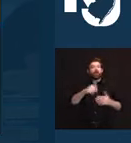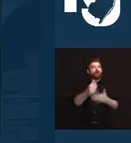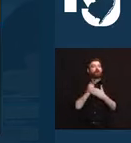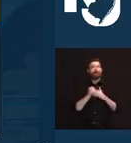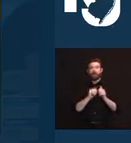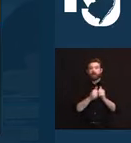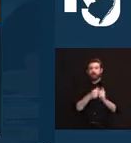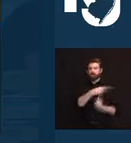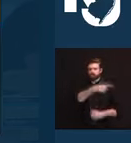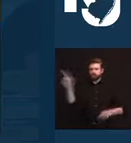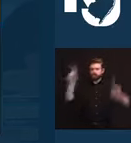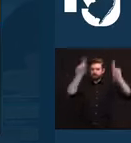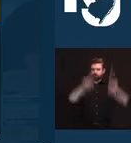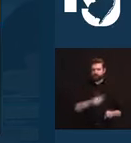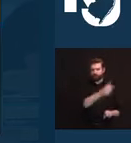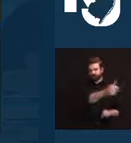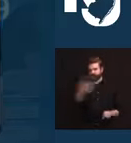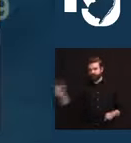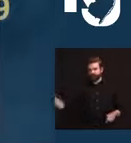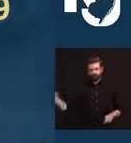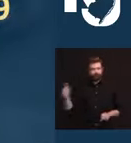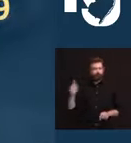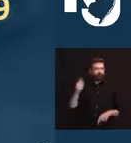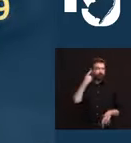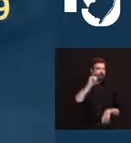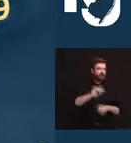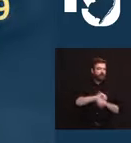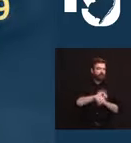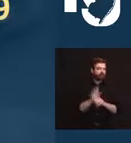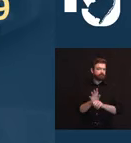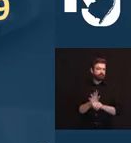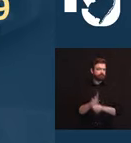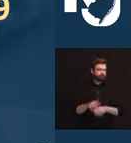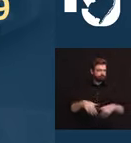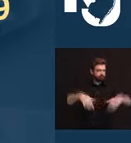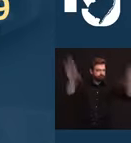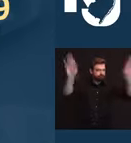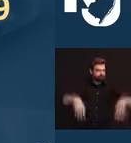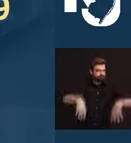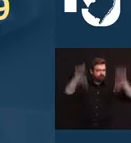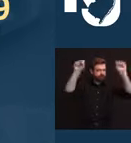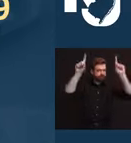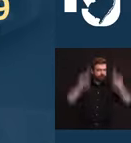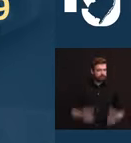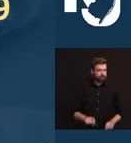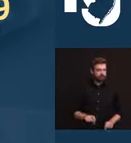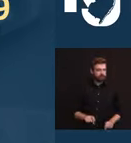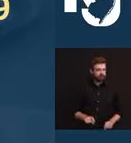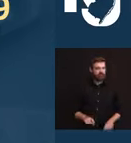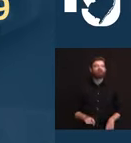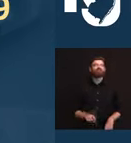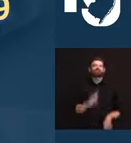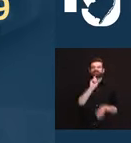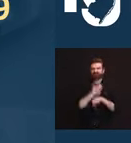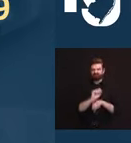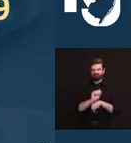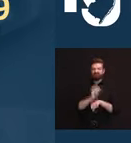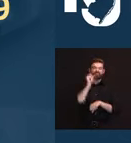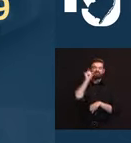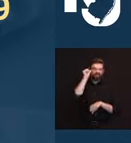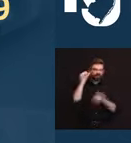minutes. Before I get there, however, we must report today the loss of another 48 blessed souls in our